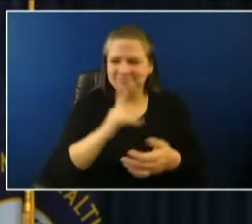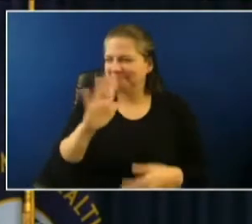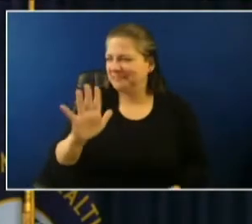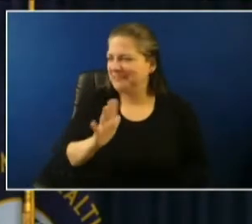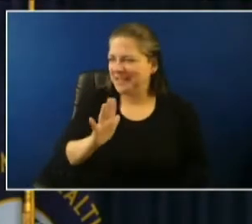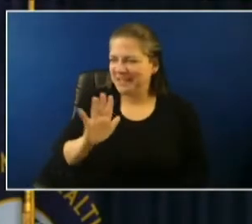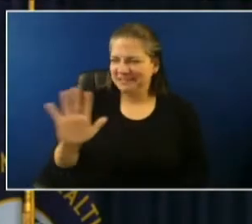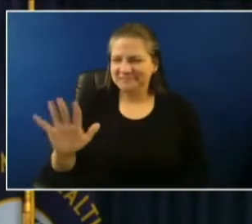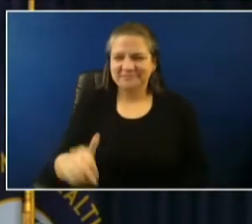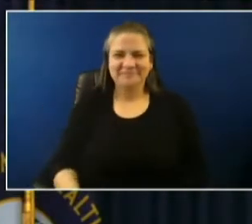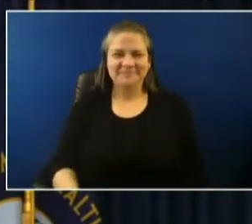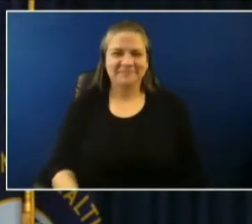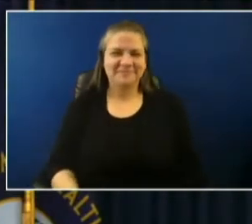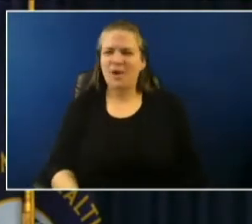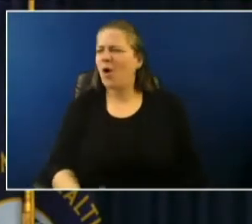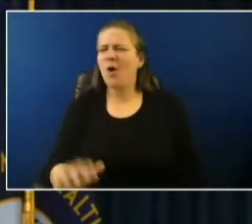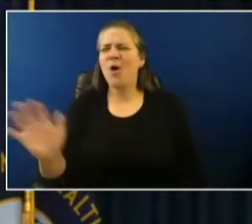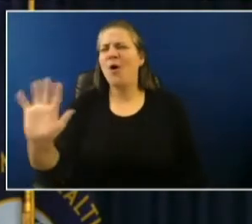notes. Director?